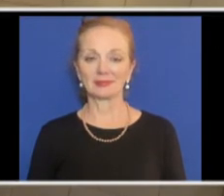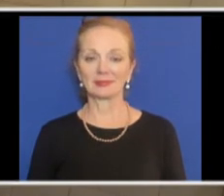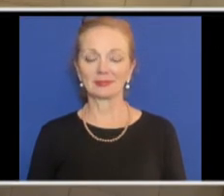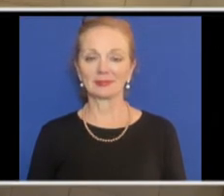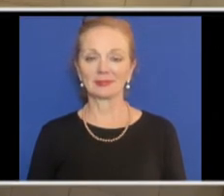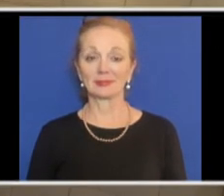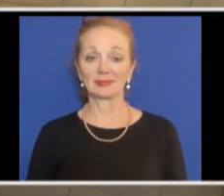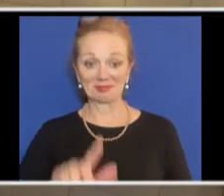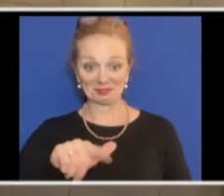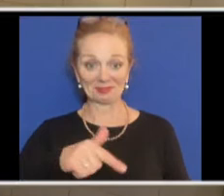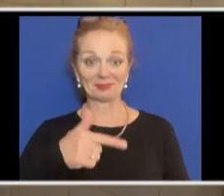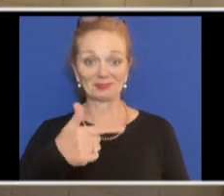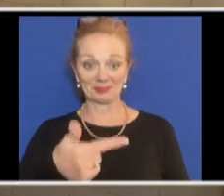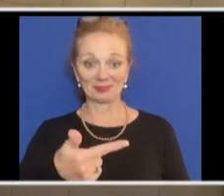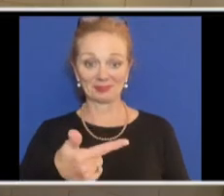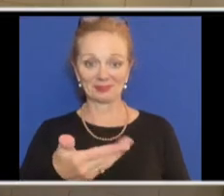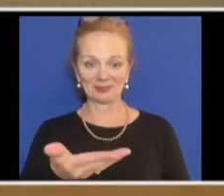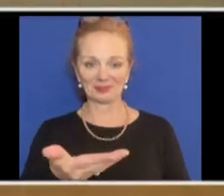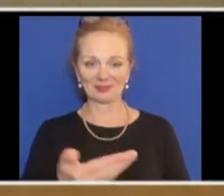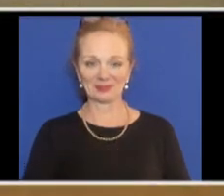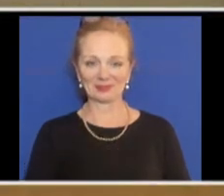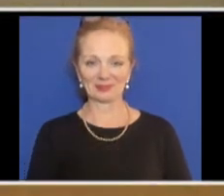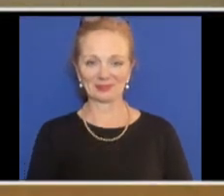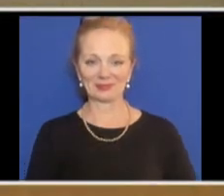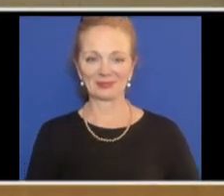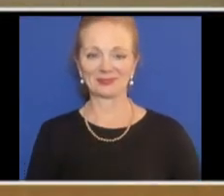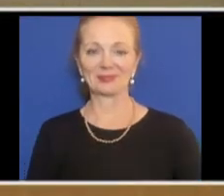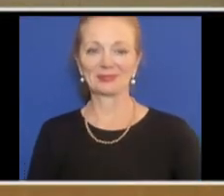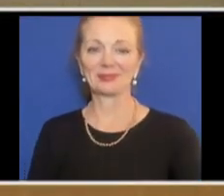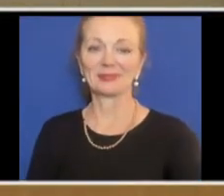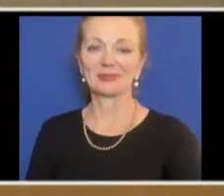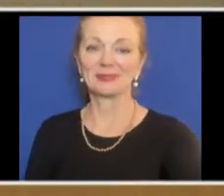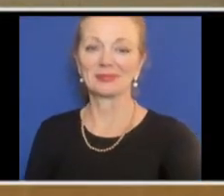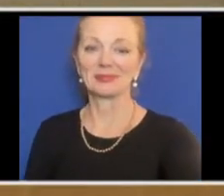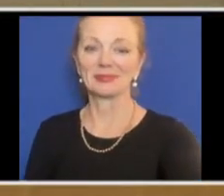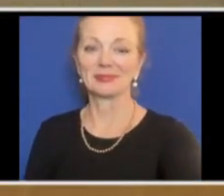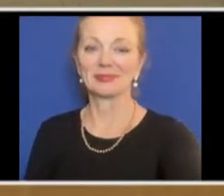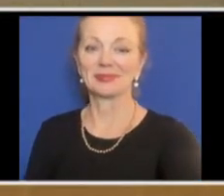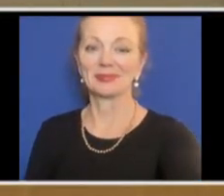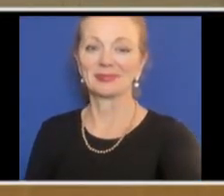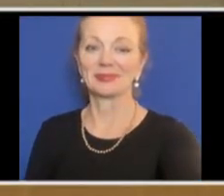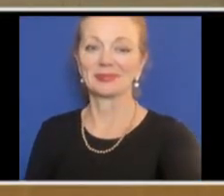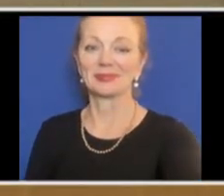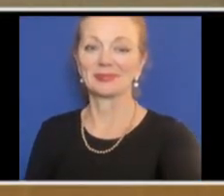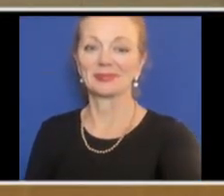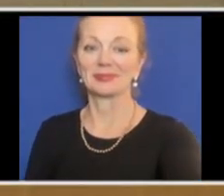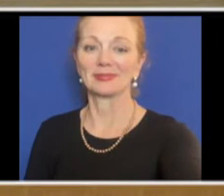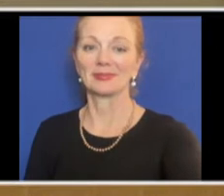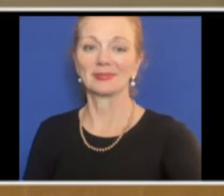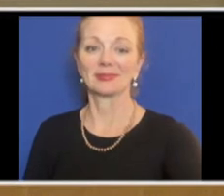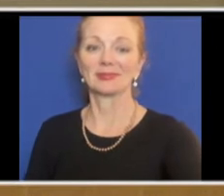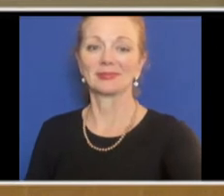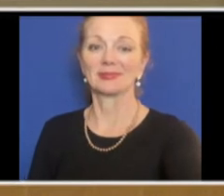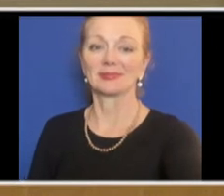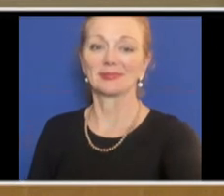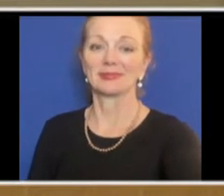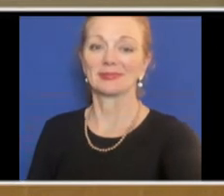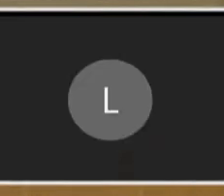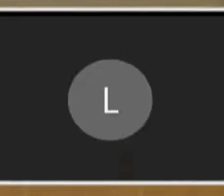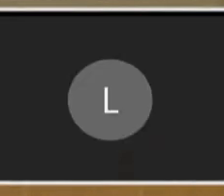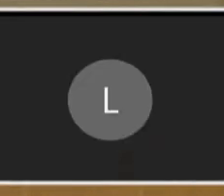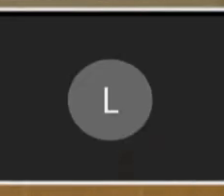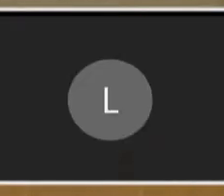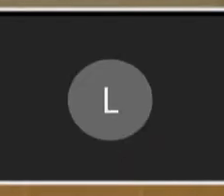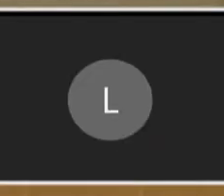thank you mayor Pro Tema as Mr dilks did mention we did discuss the request this afternoon I I one